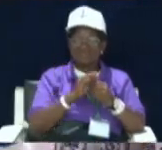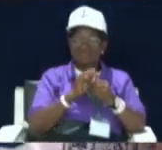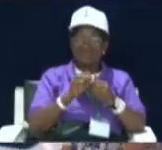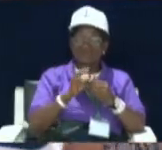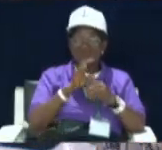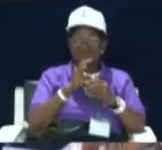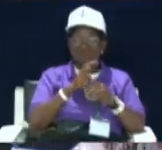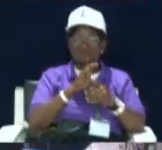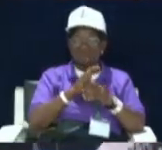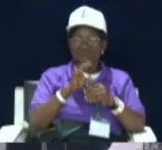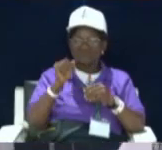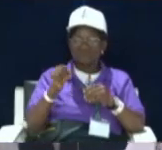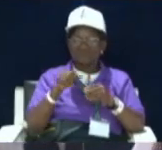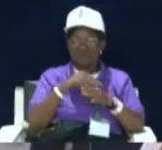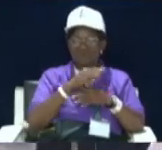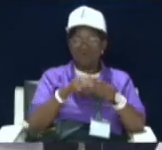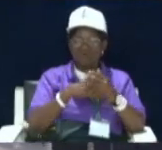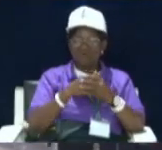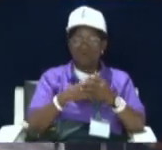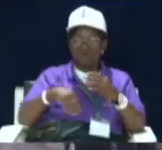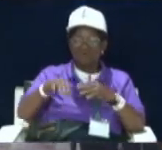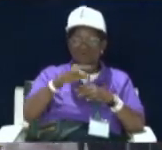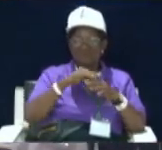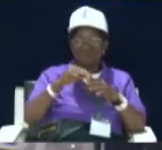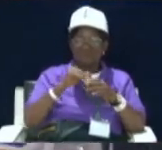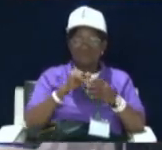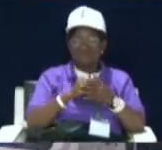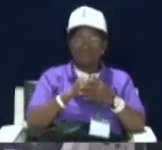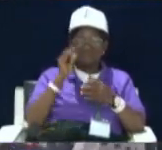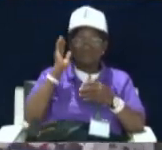All over, all round, it will be well with you.